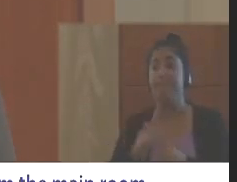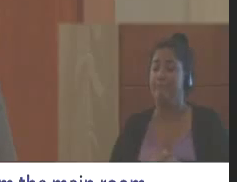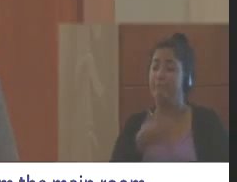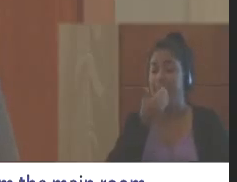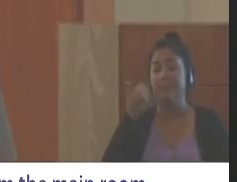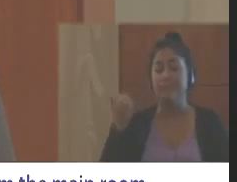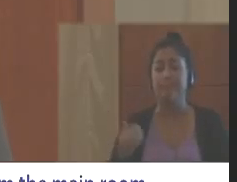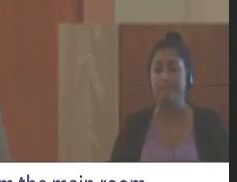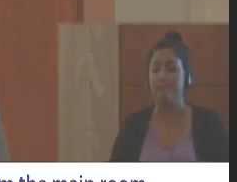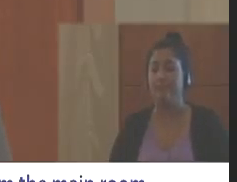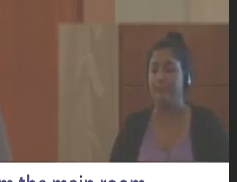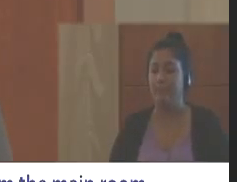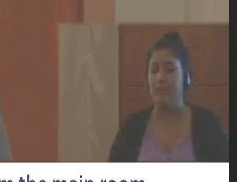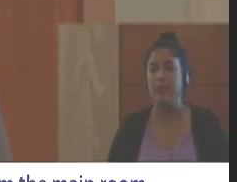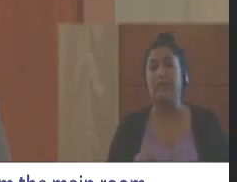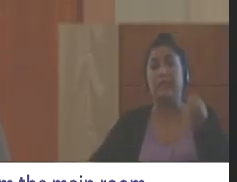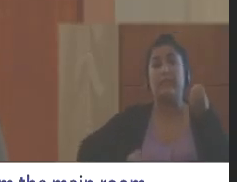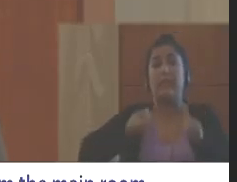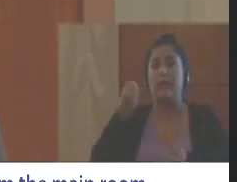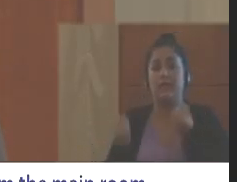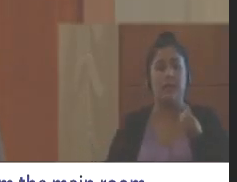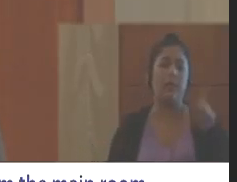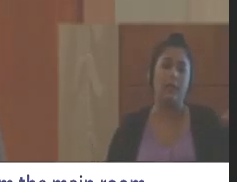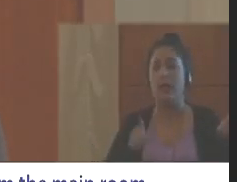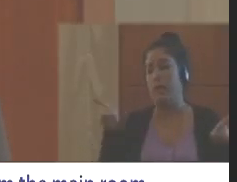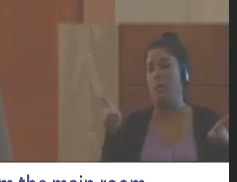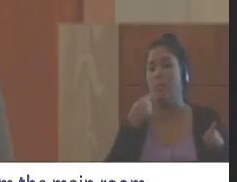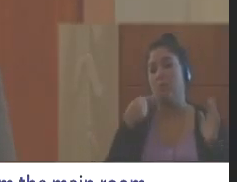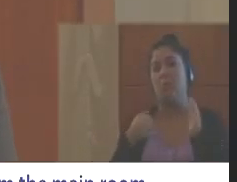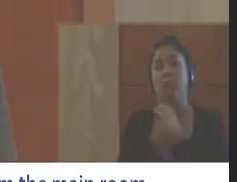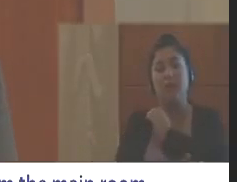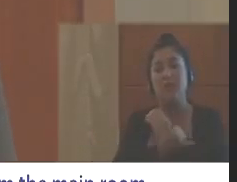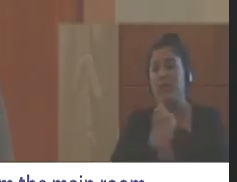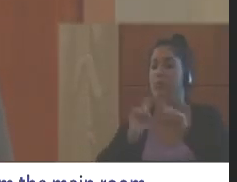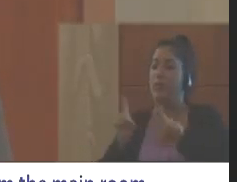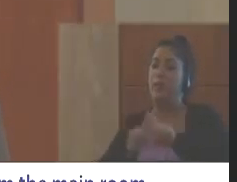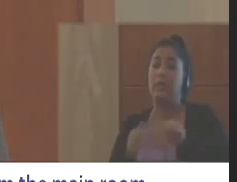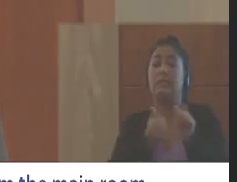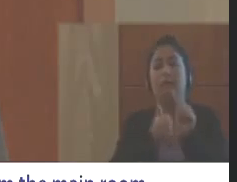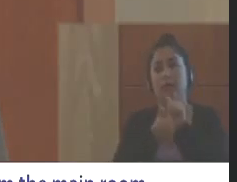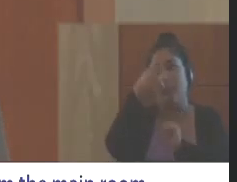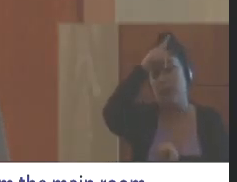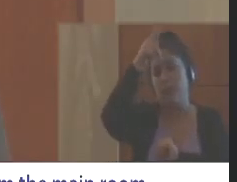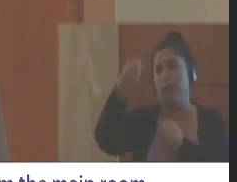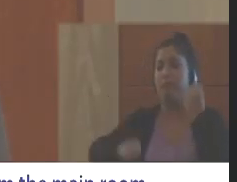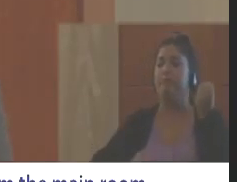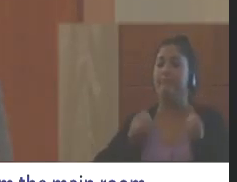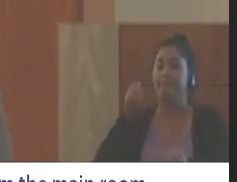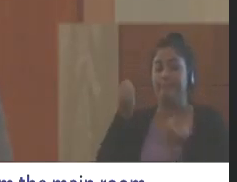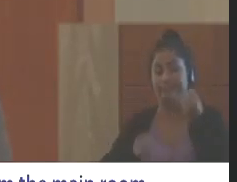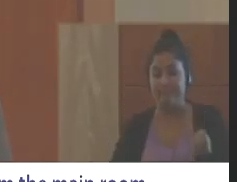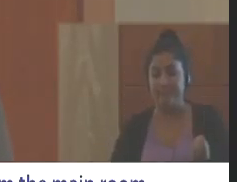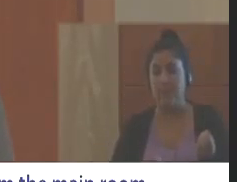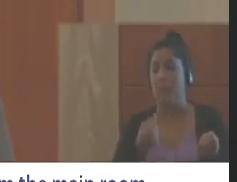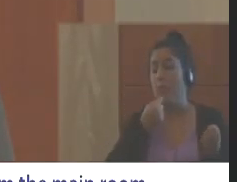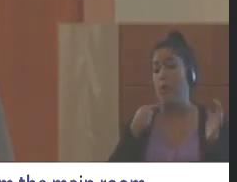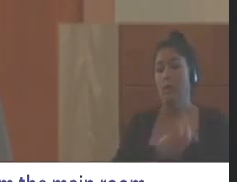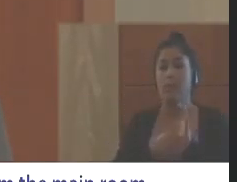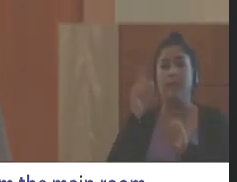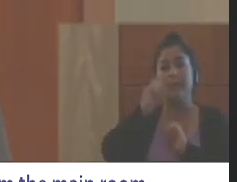what's happening in 2010? The first thing that we identified is that we need